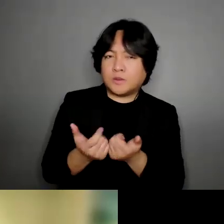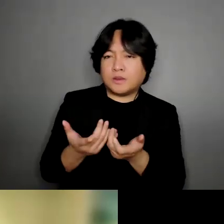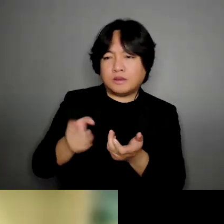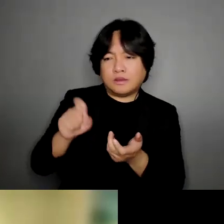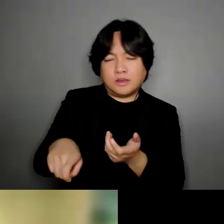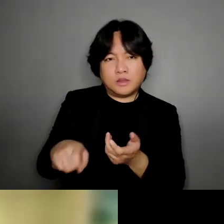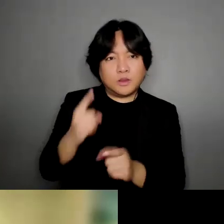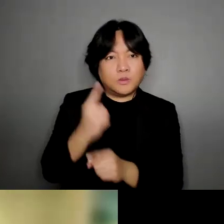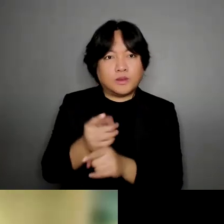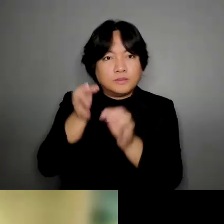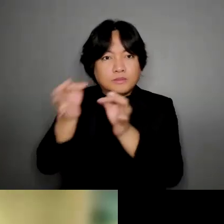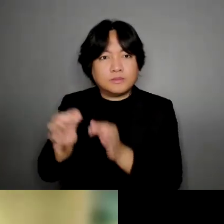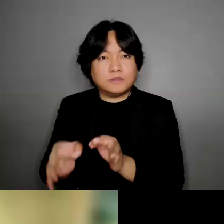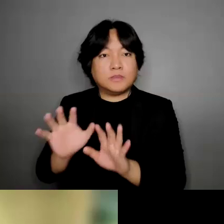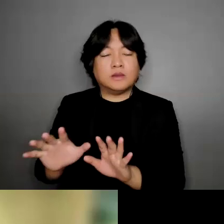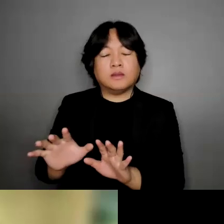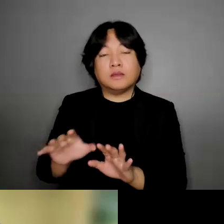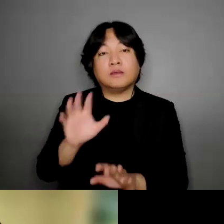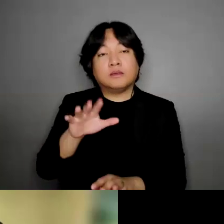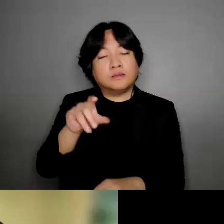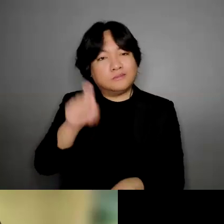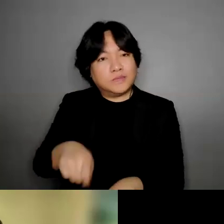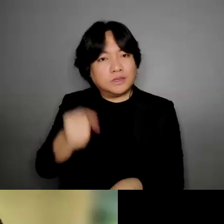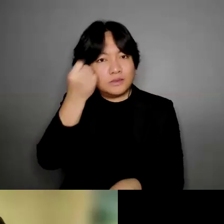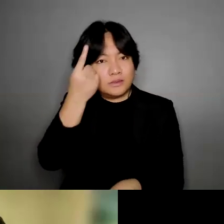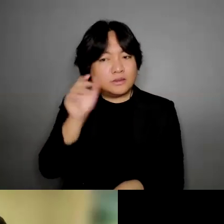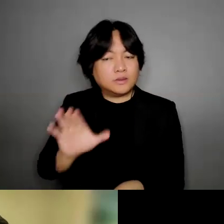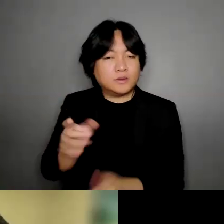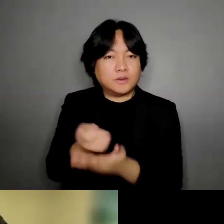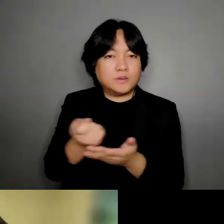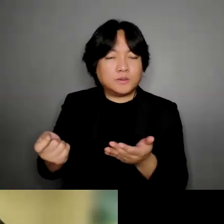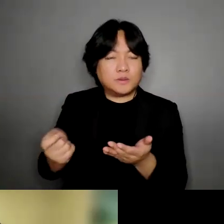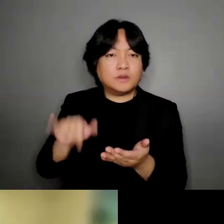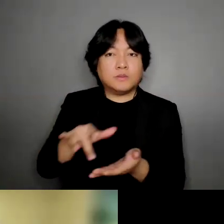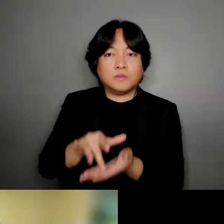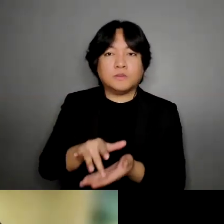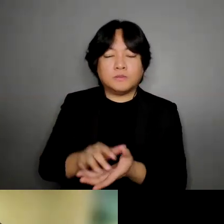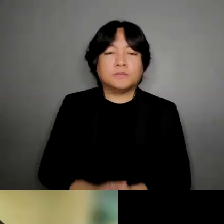on. But being able to understand these tools and models at